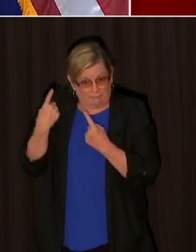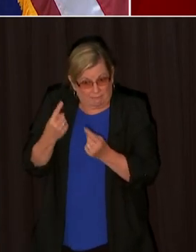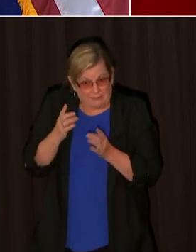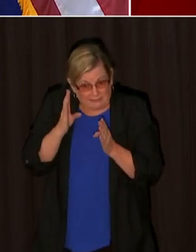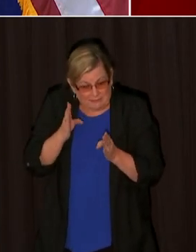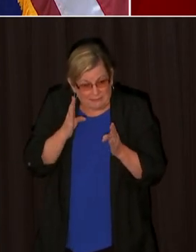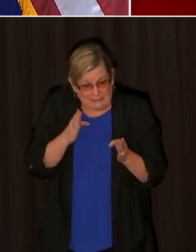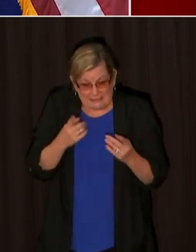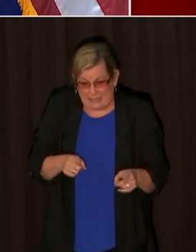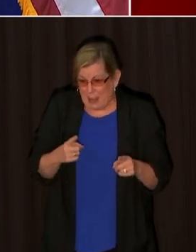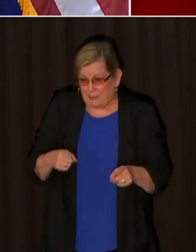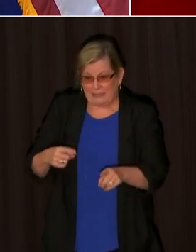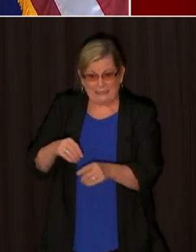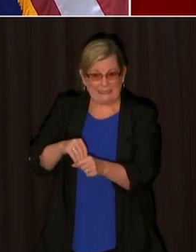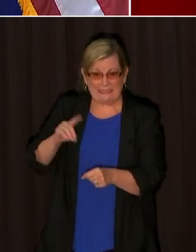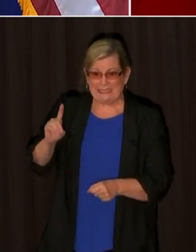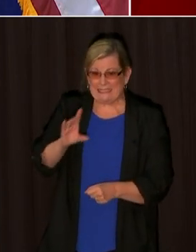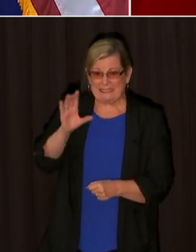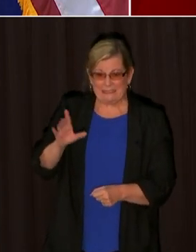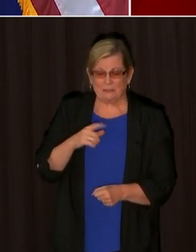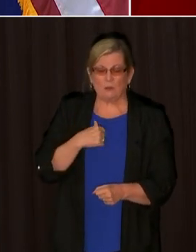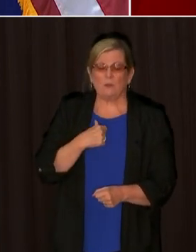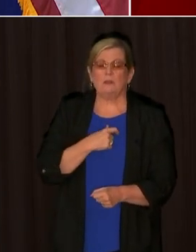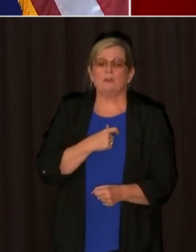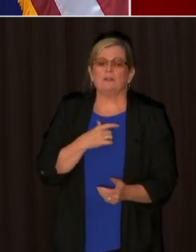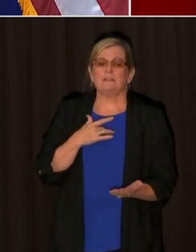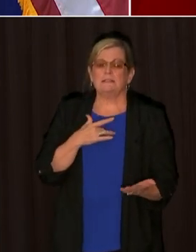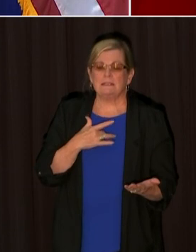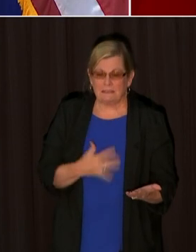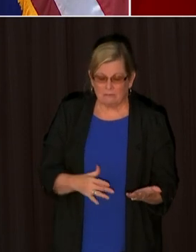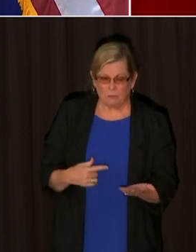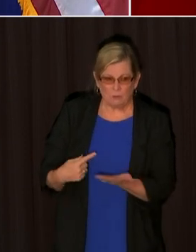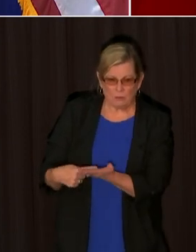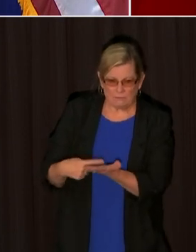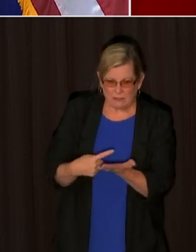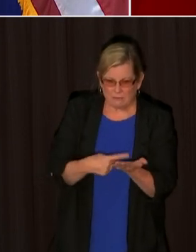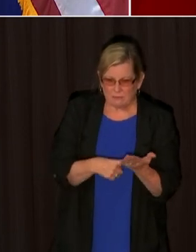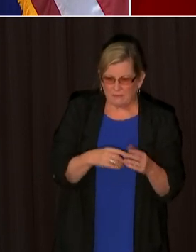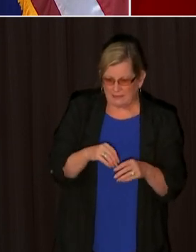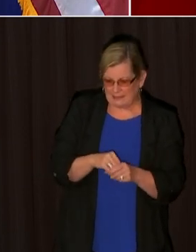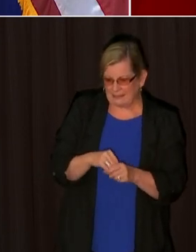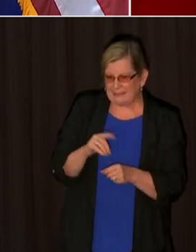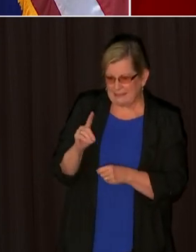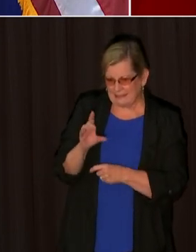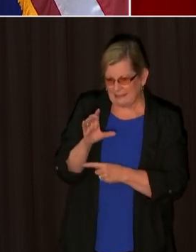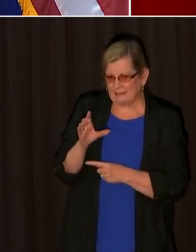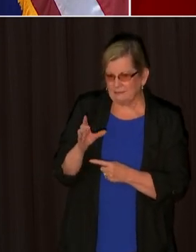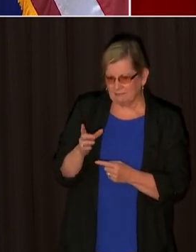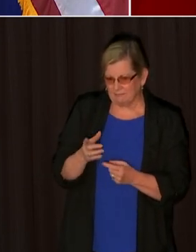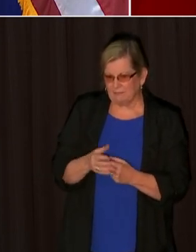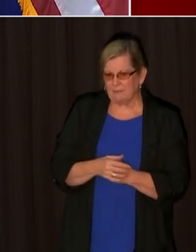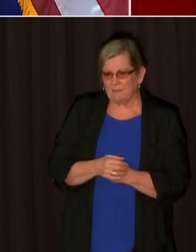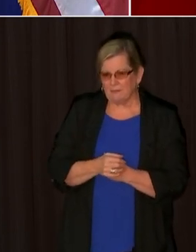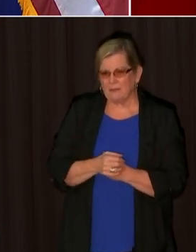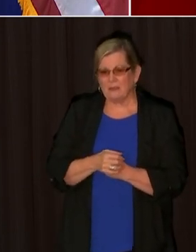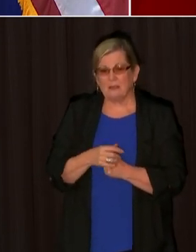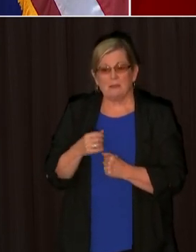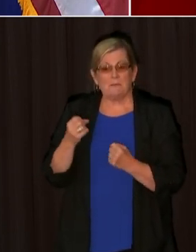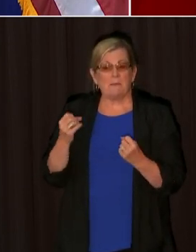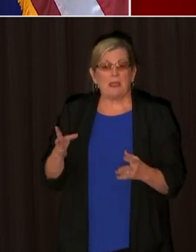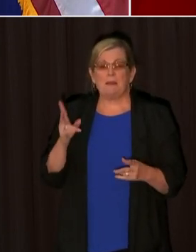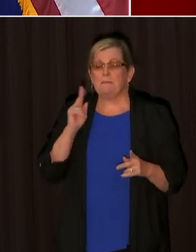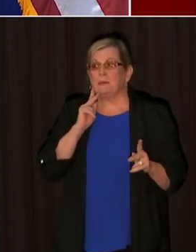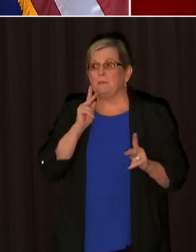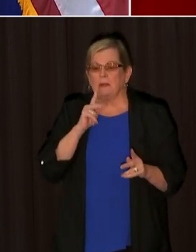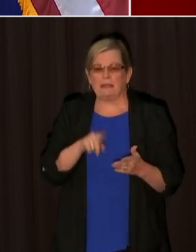being able to be sensitive to the conversations that are happening in our community with people canceling appointments, not showing